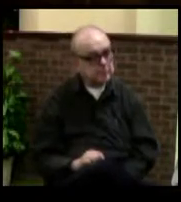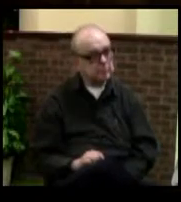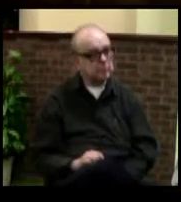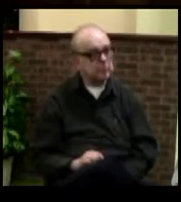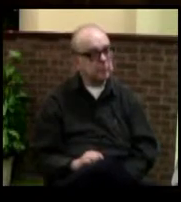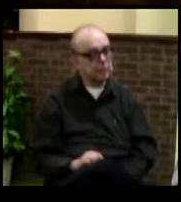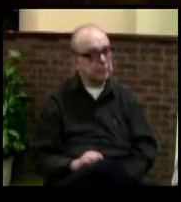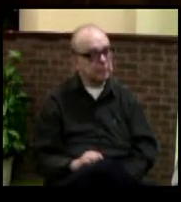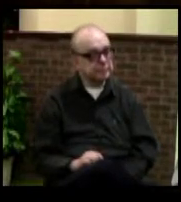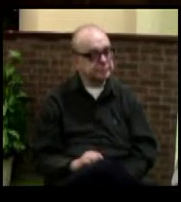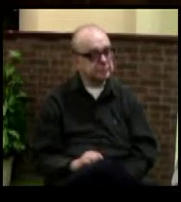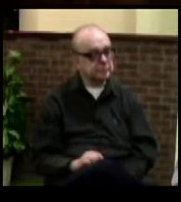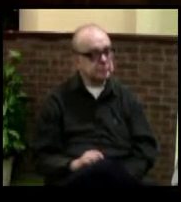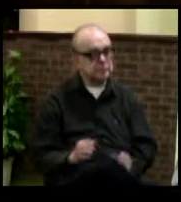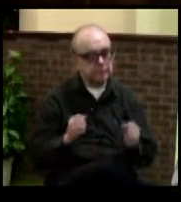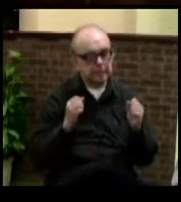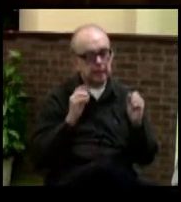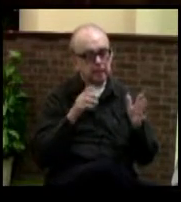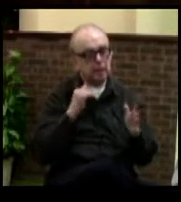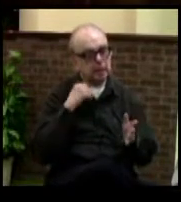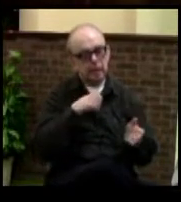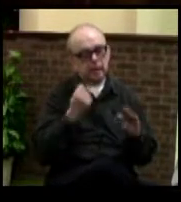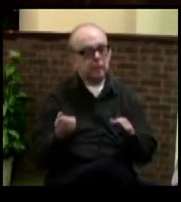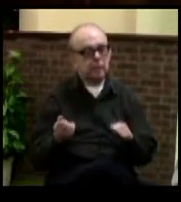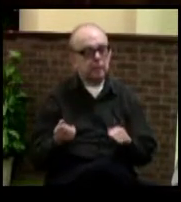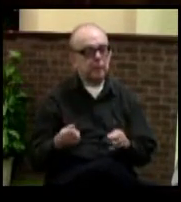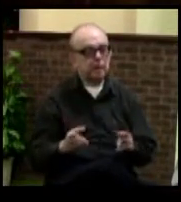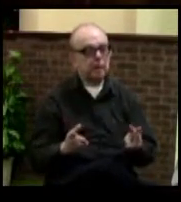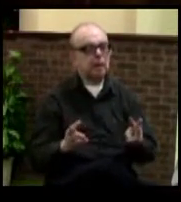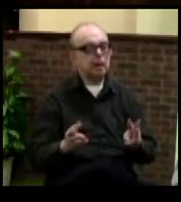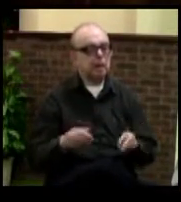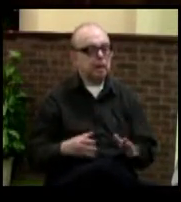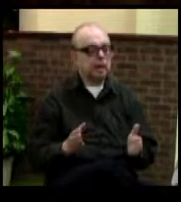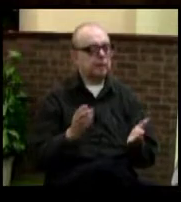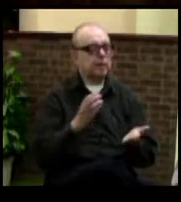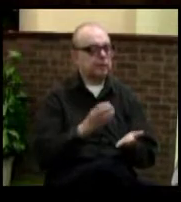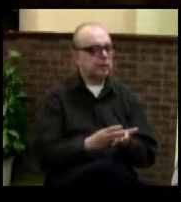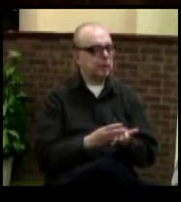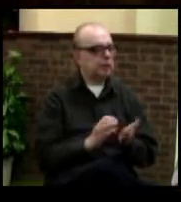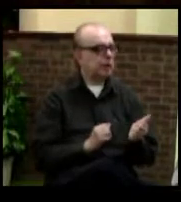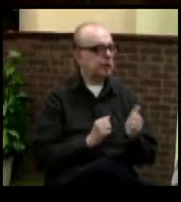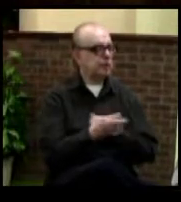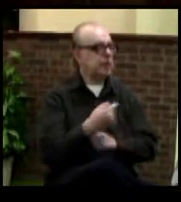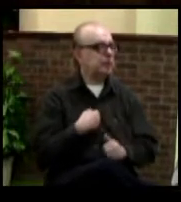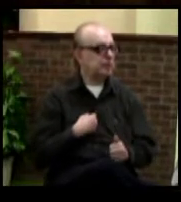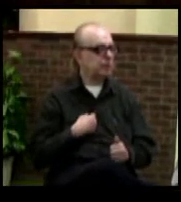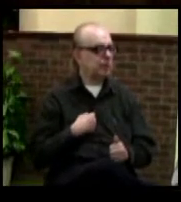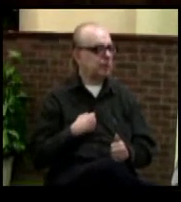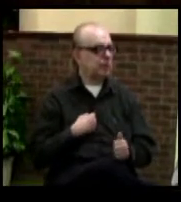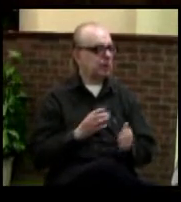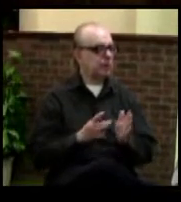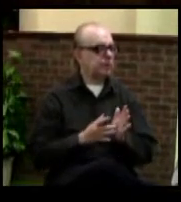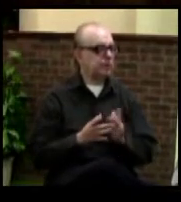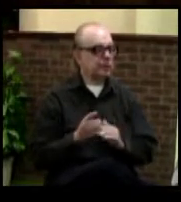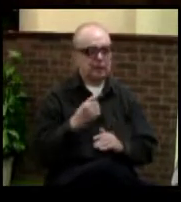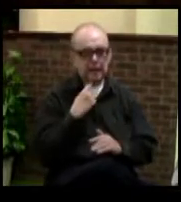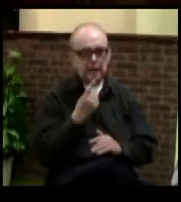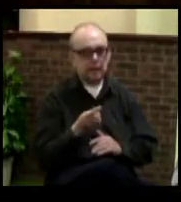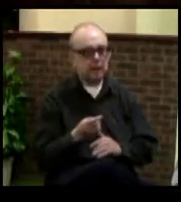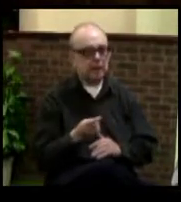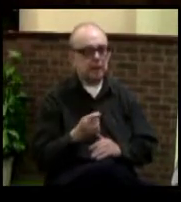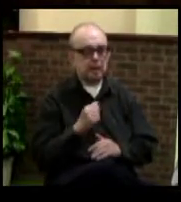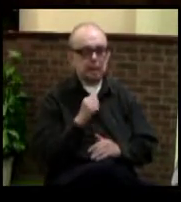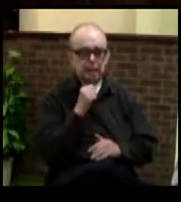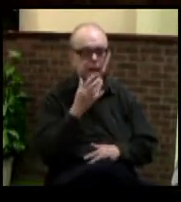Is there some other way? He said, Father, if there's any other way, let this cup pass from me. But then he turned around and he said,